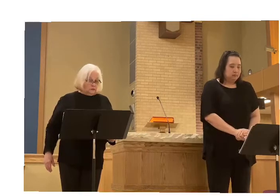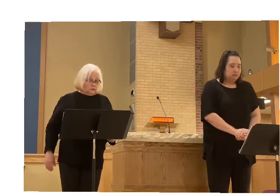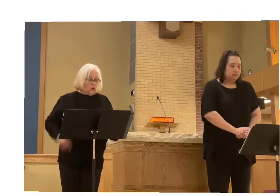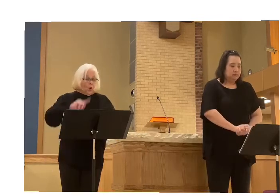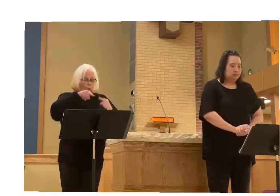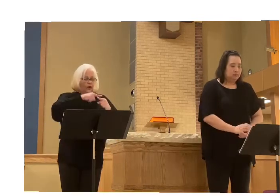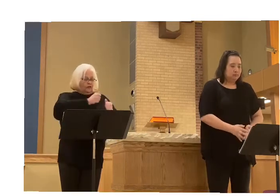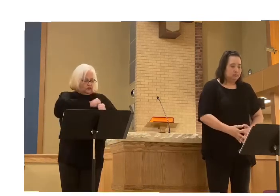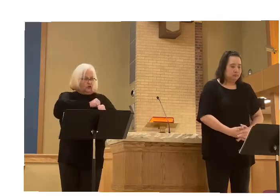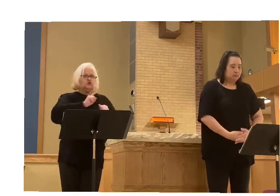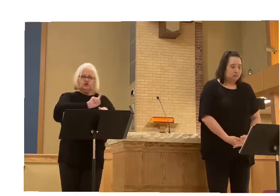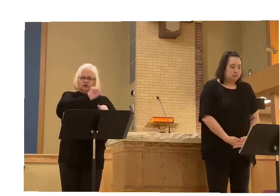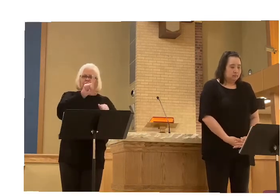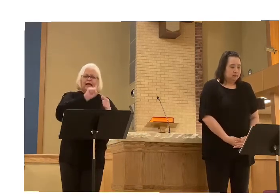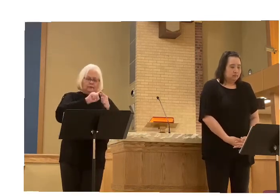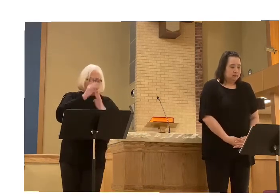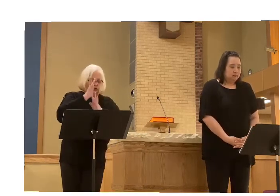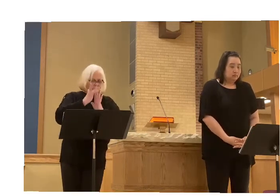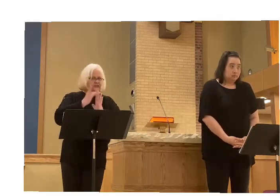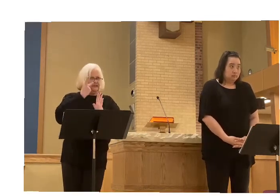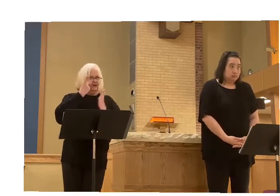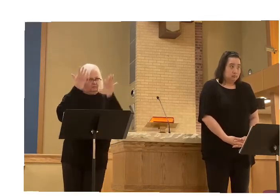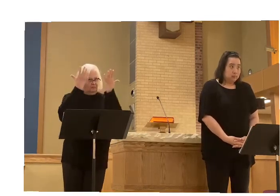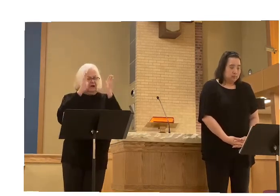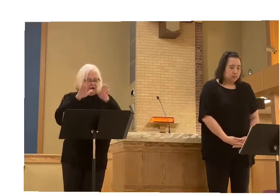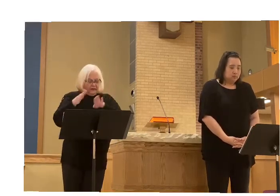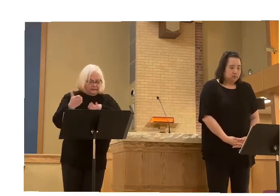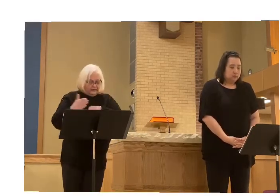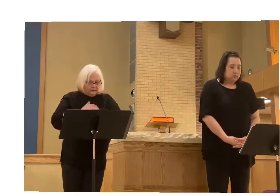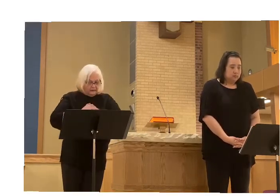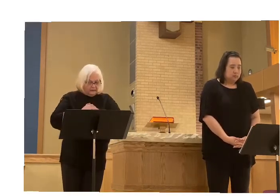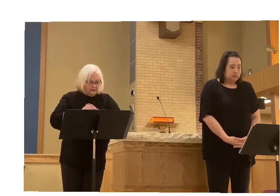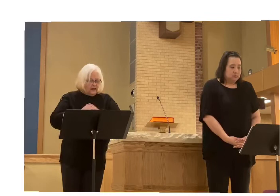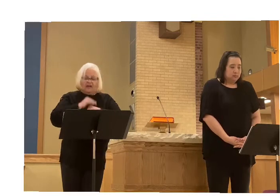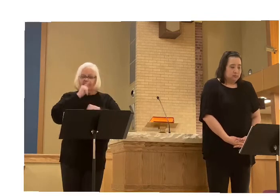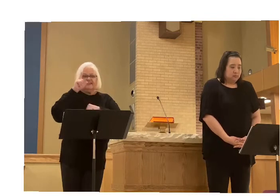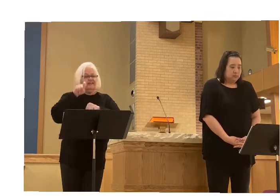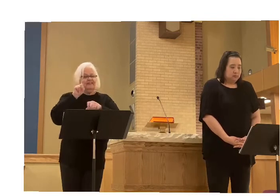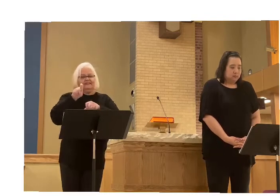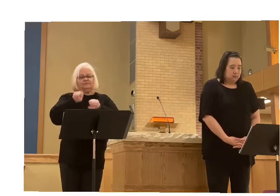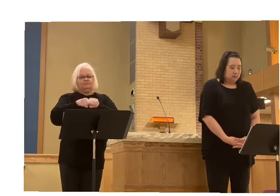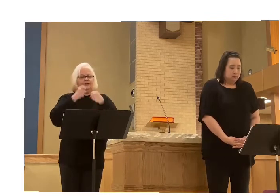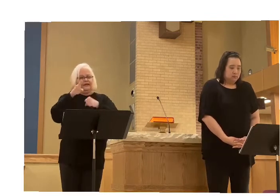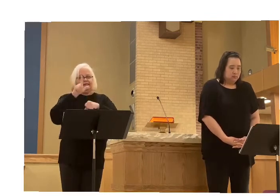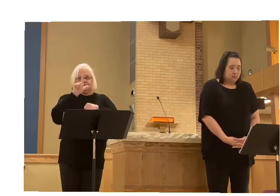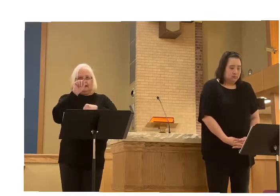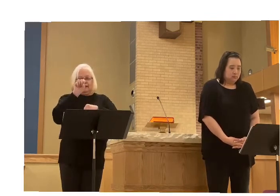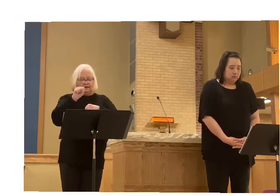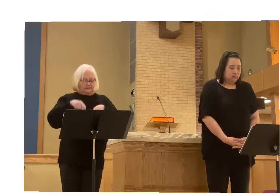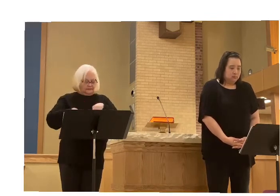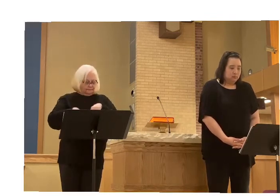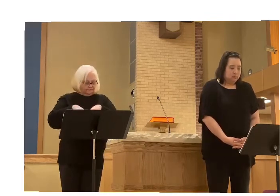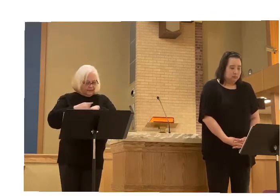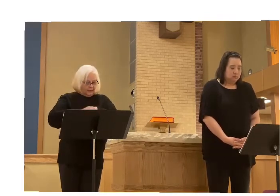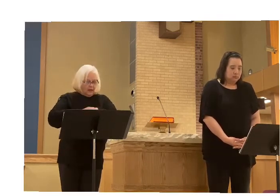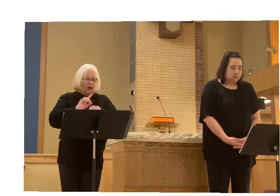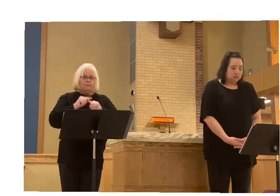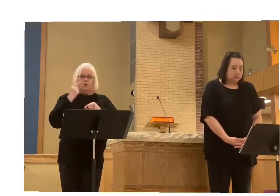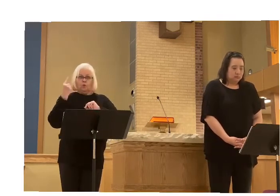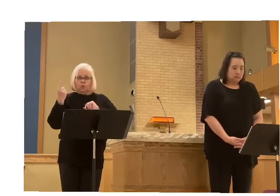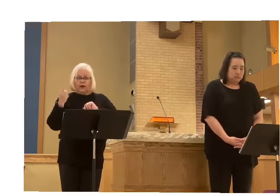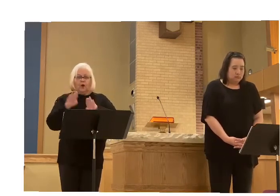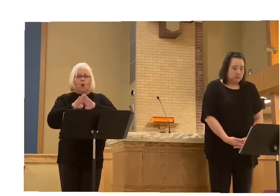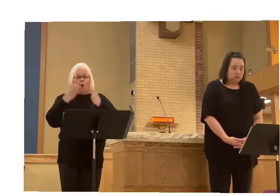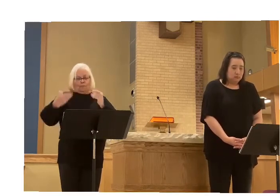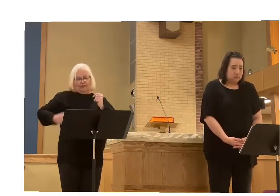When the soldiers came to Jesus, they saw that he was already dead, so that they did not break his legs. But one of them opened